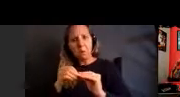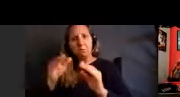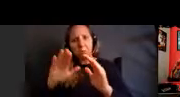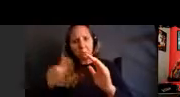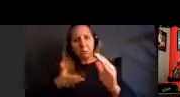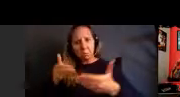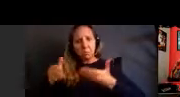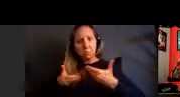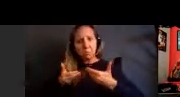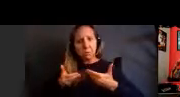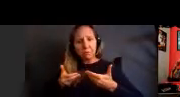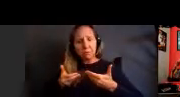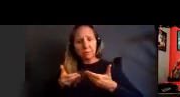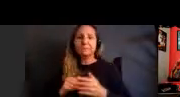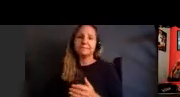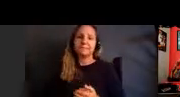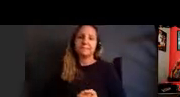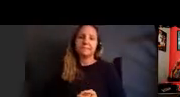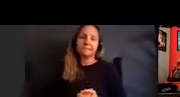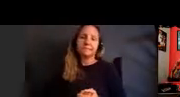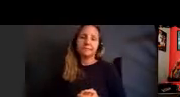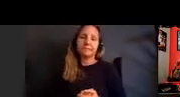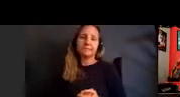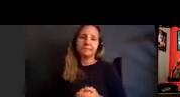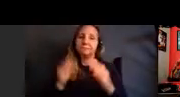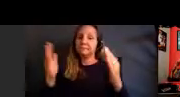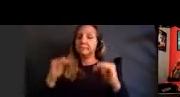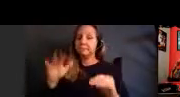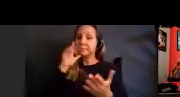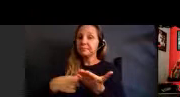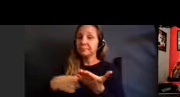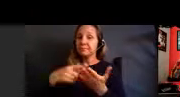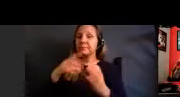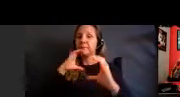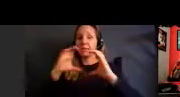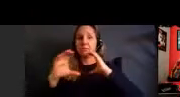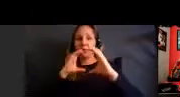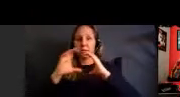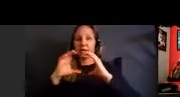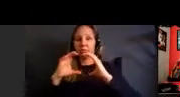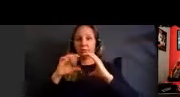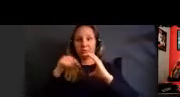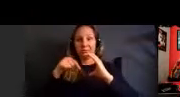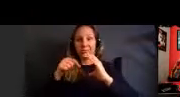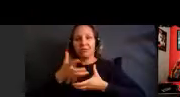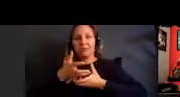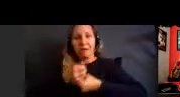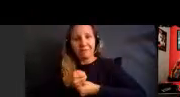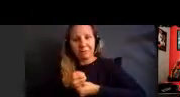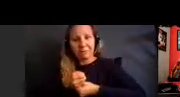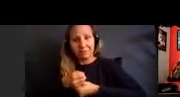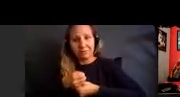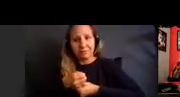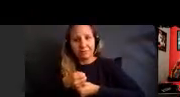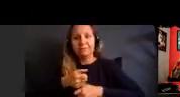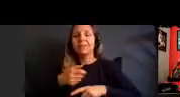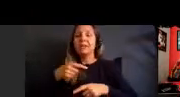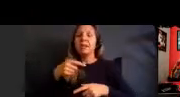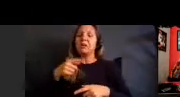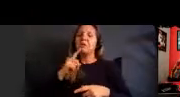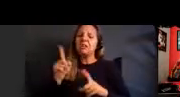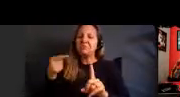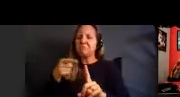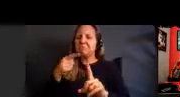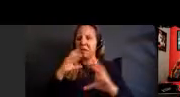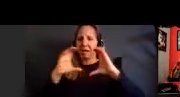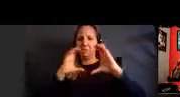feel as though they're welcome there. Then we're going to talk about communicating with confidence. This is more about communication in general.